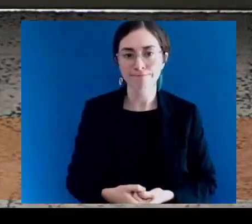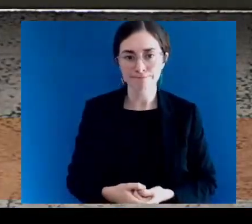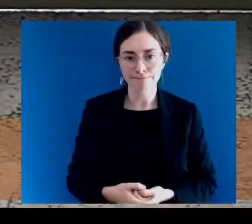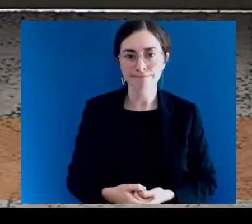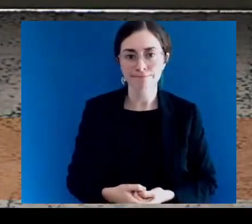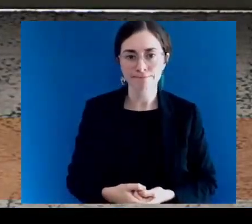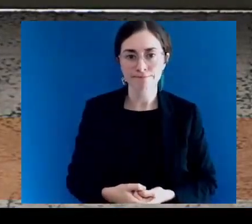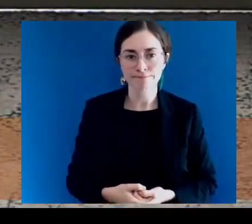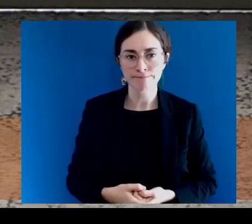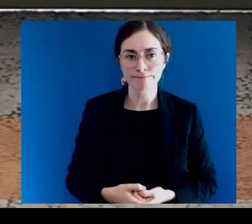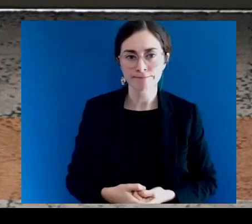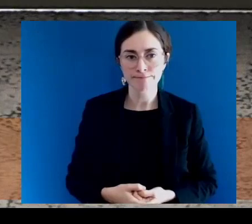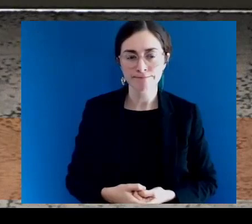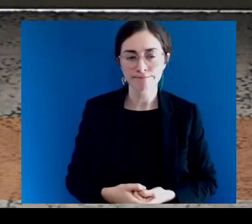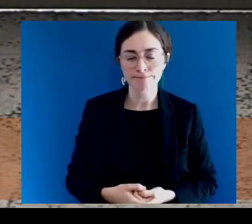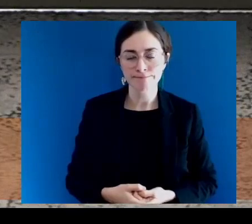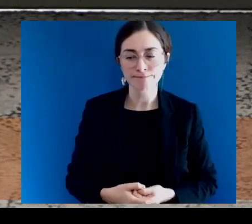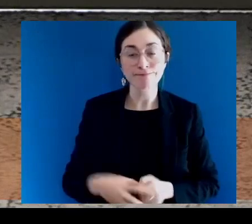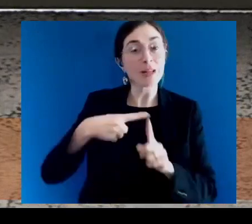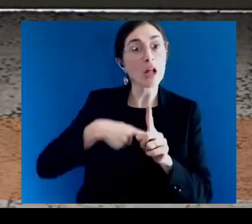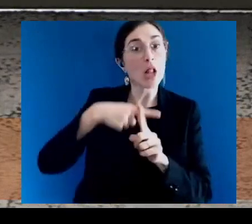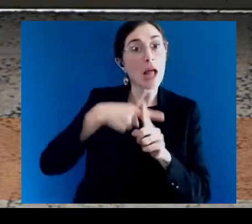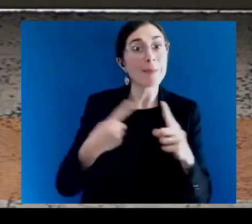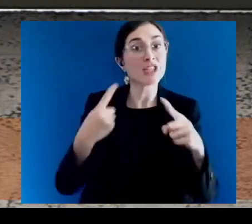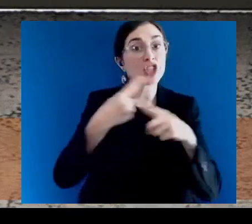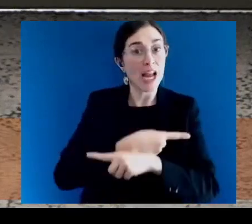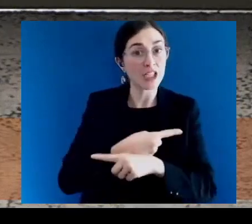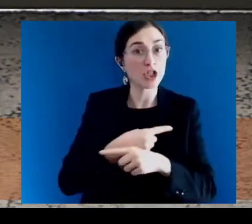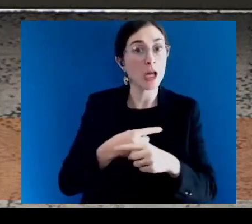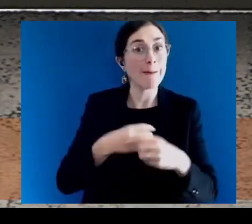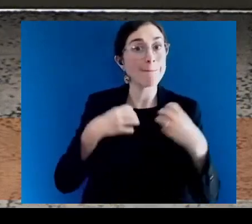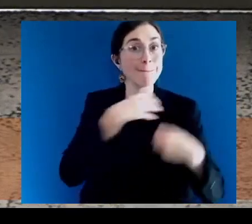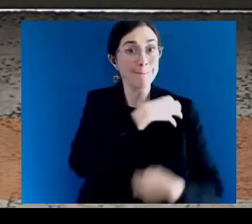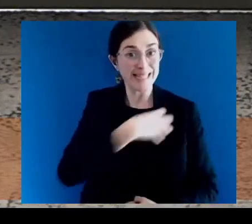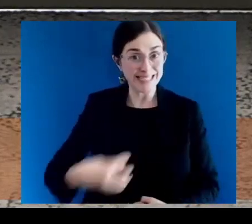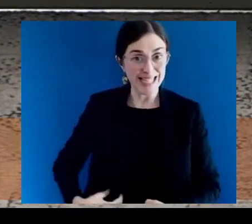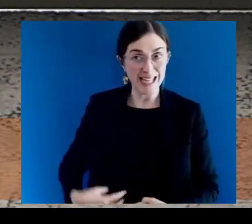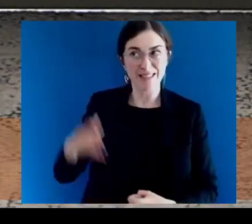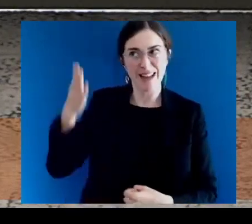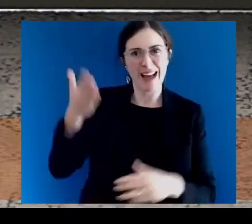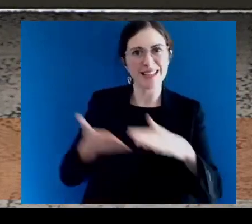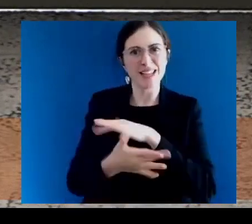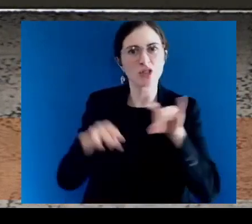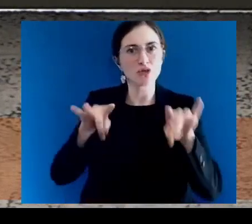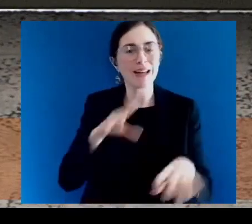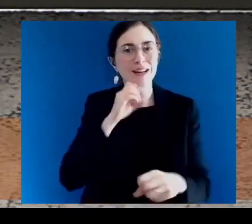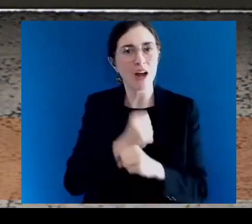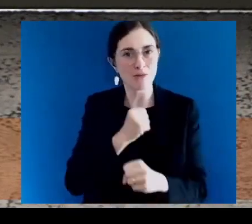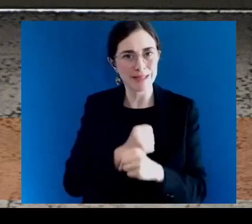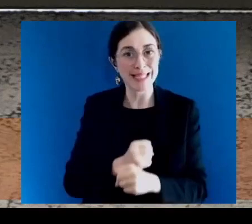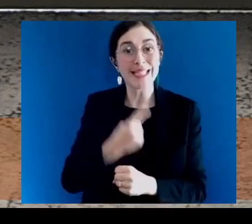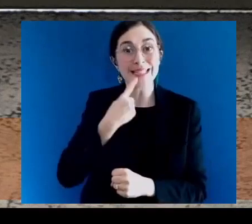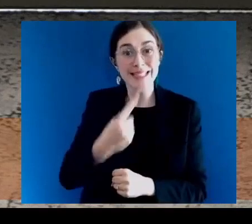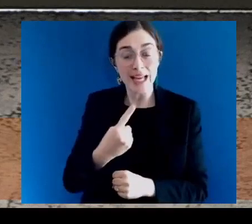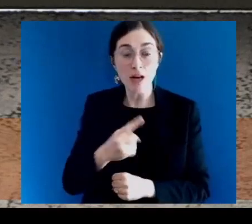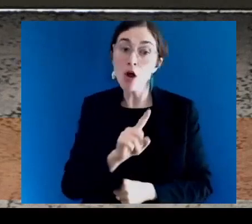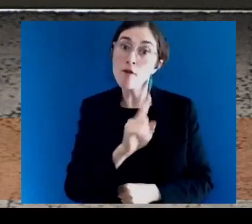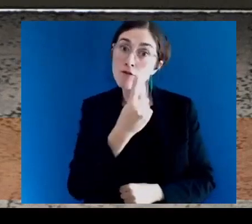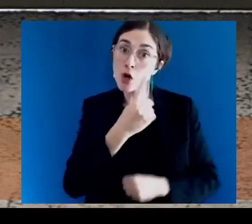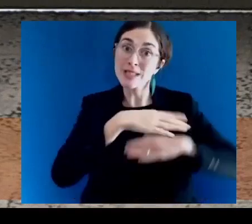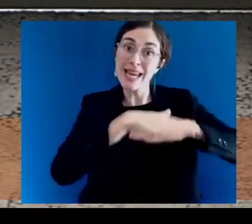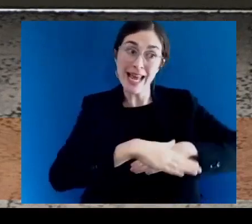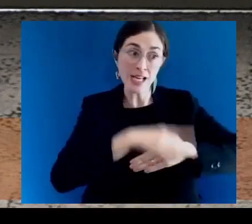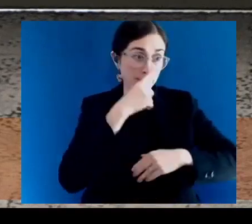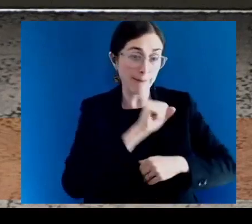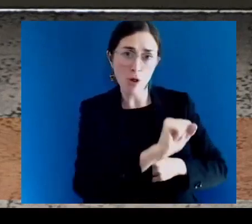The Climate Change Minister, the Commonwealth Climate Change Minister, noted in that statement, First Nations people are